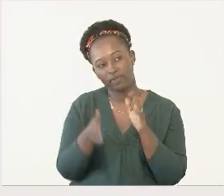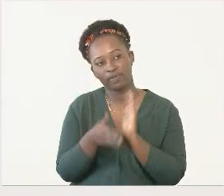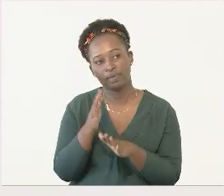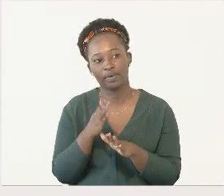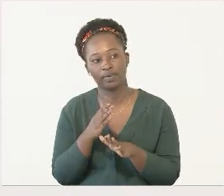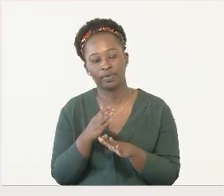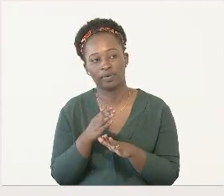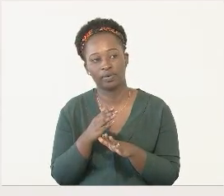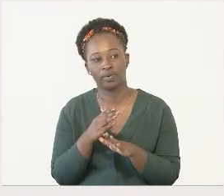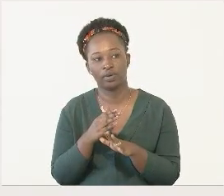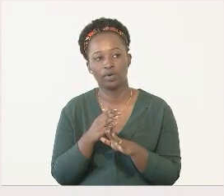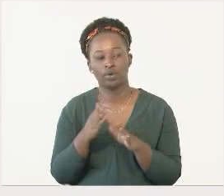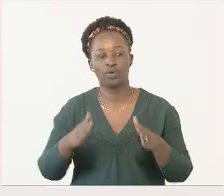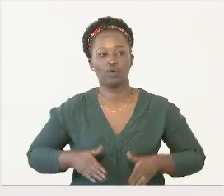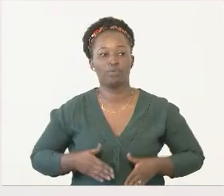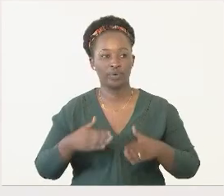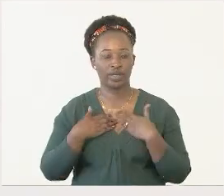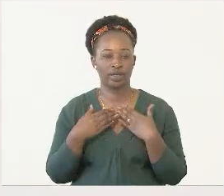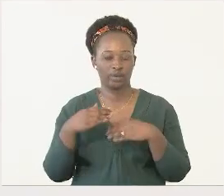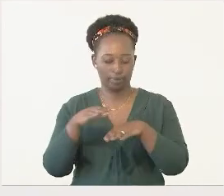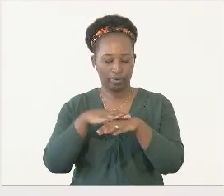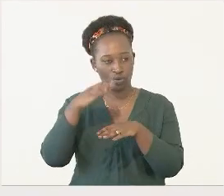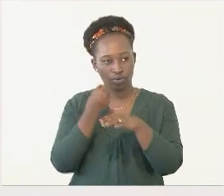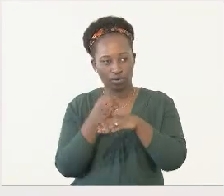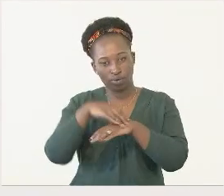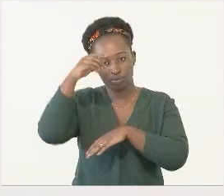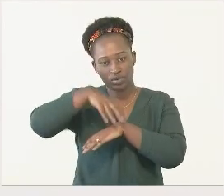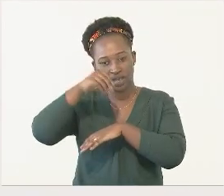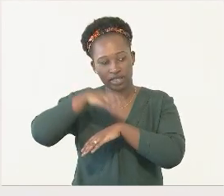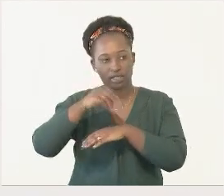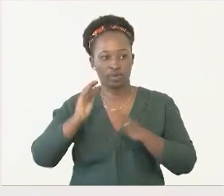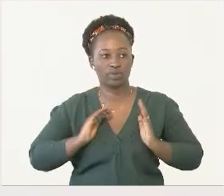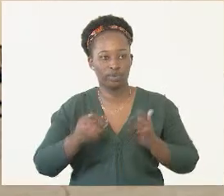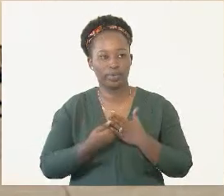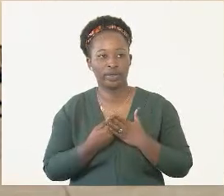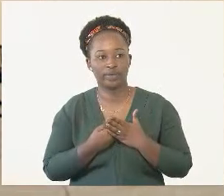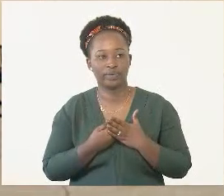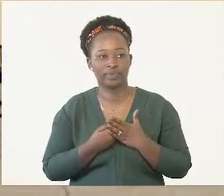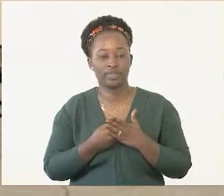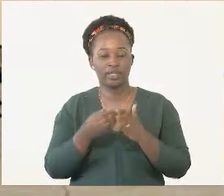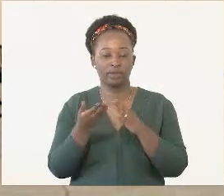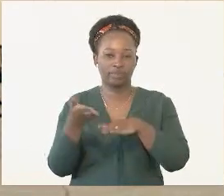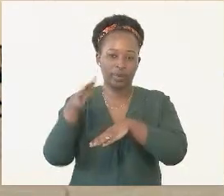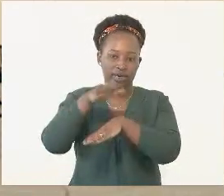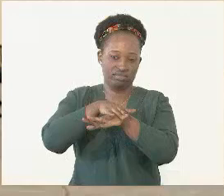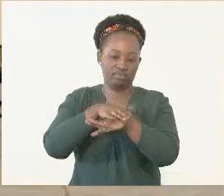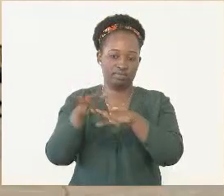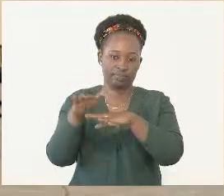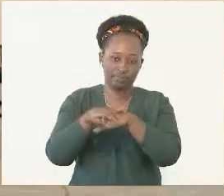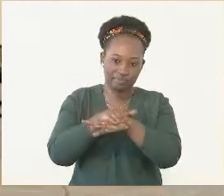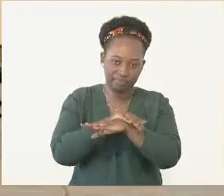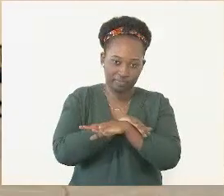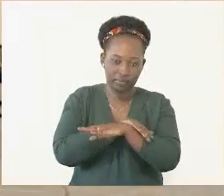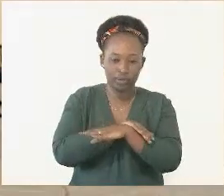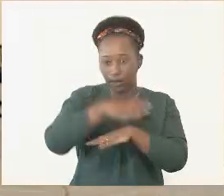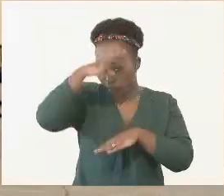automatically the arterioles constrict, the hair on the skin lies down. So sweating production is also ceased down. All right? You don't